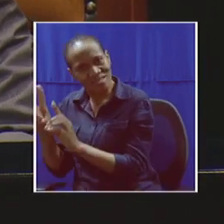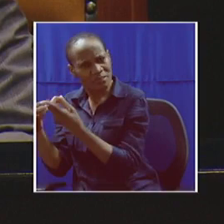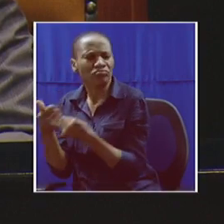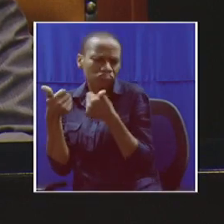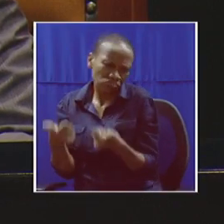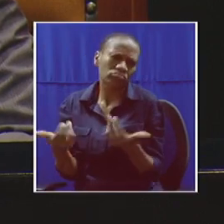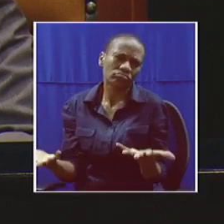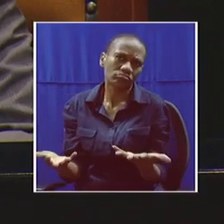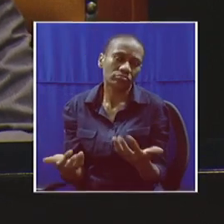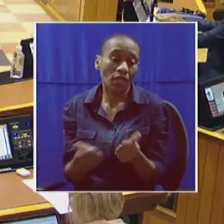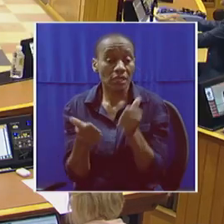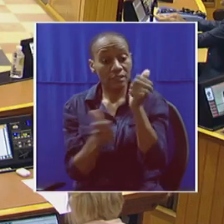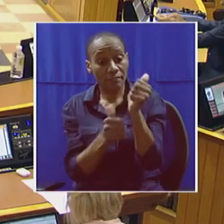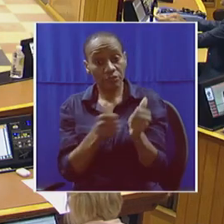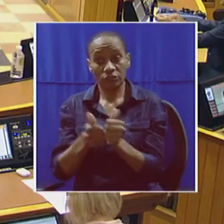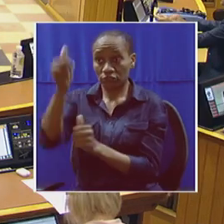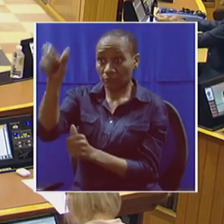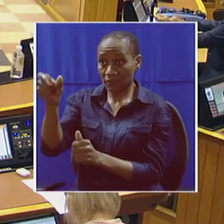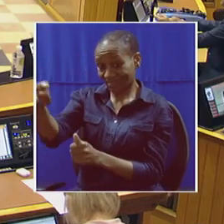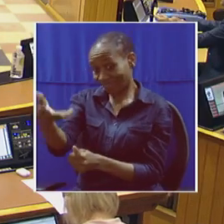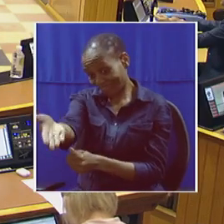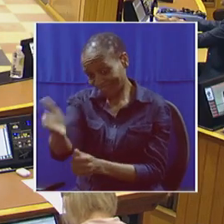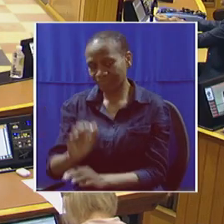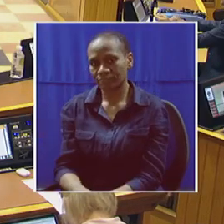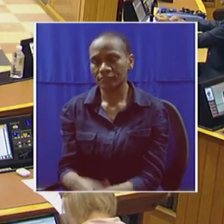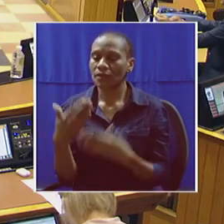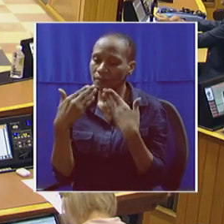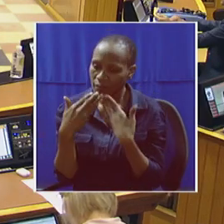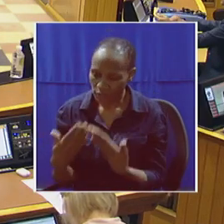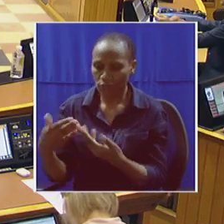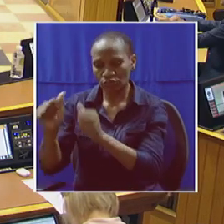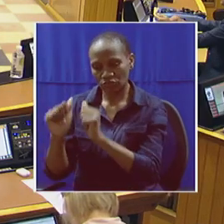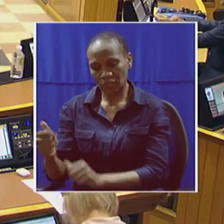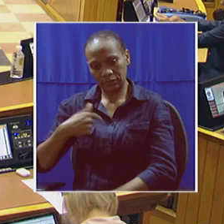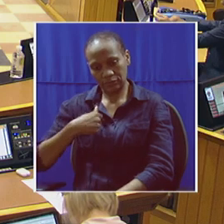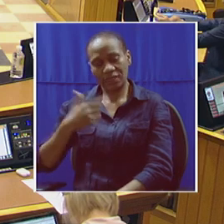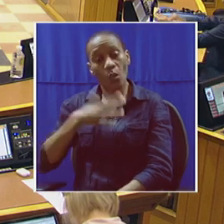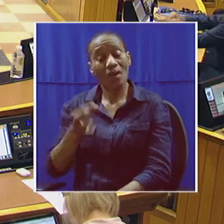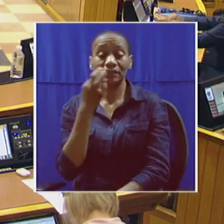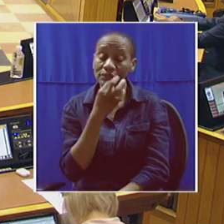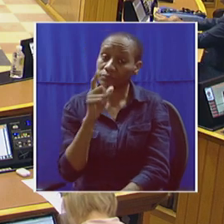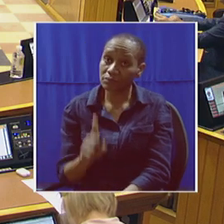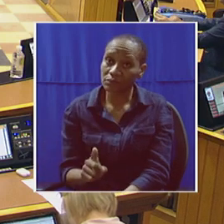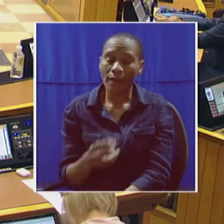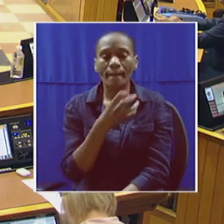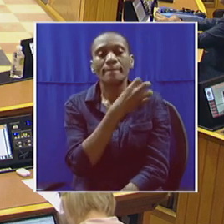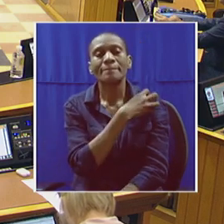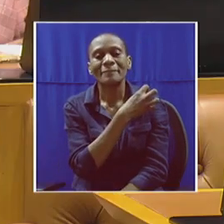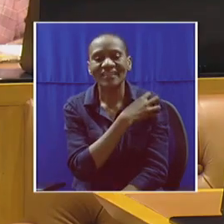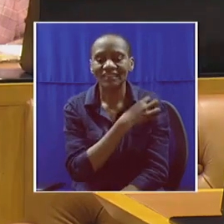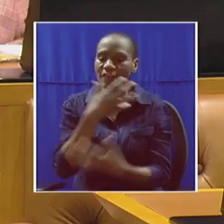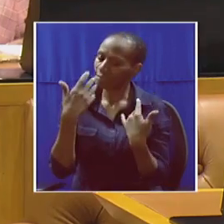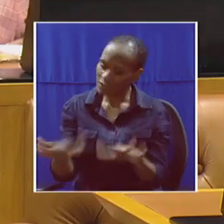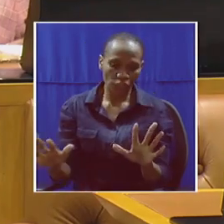um deputy chief who thank you honorable house chairperson I just wanted to emphasize that the minister did resp